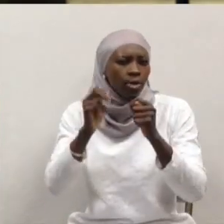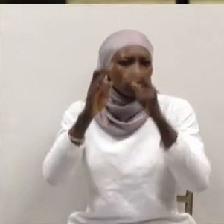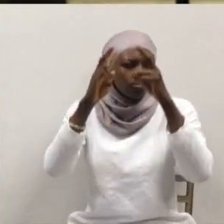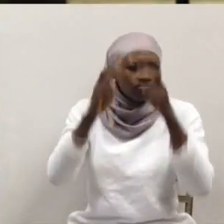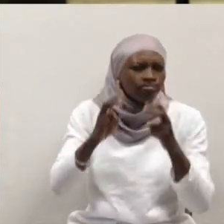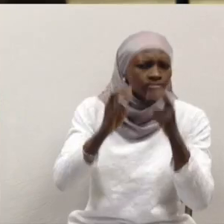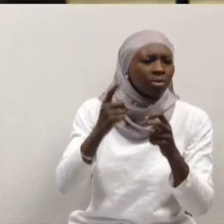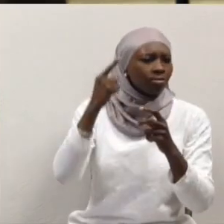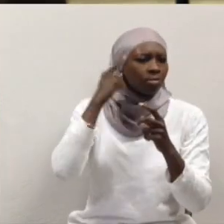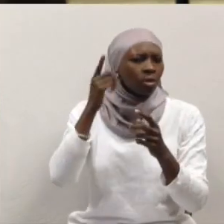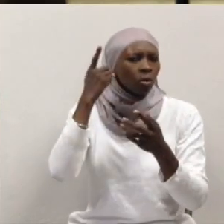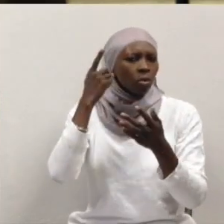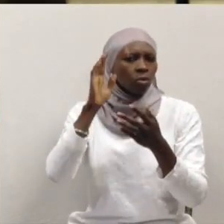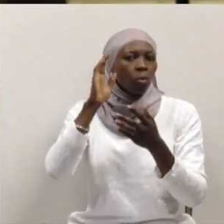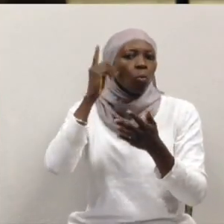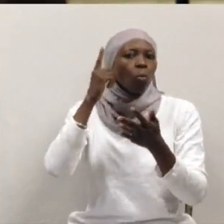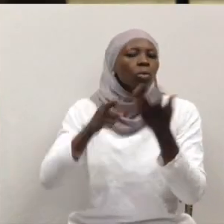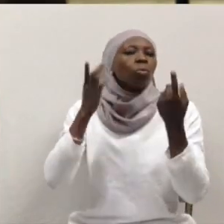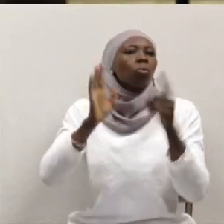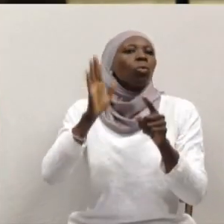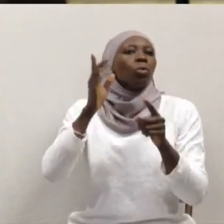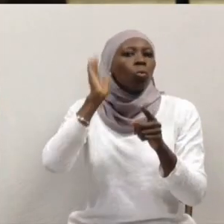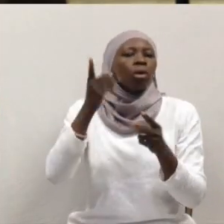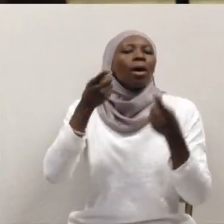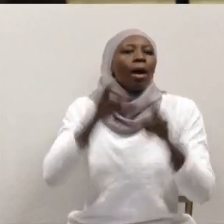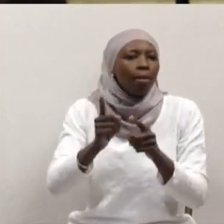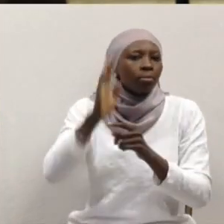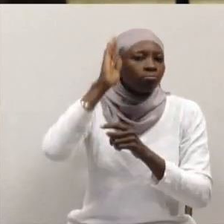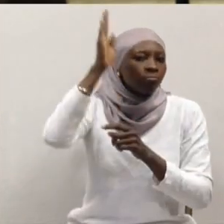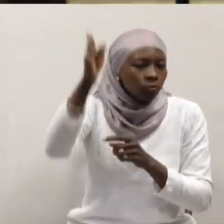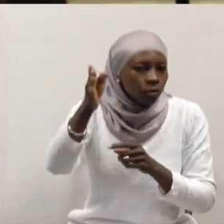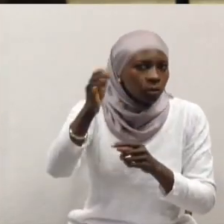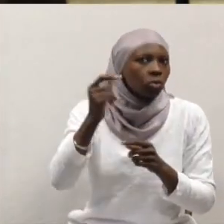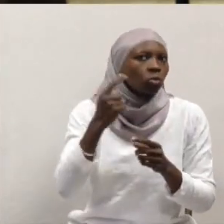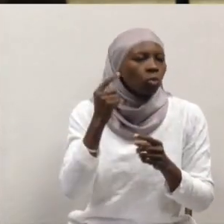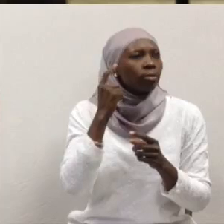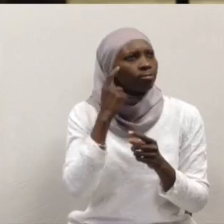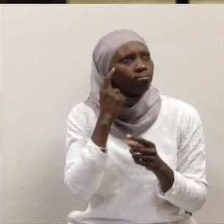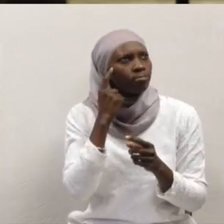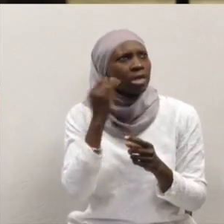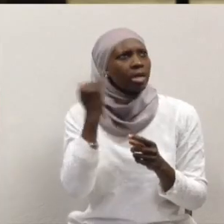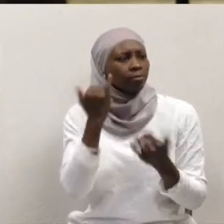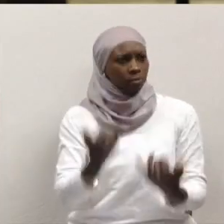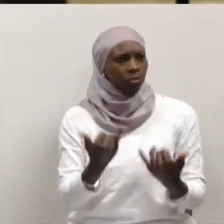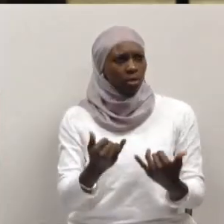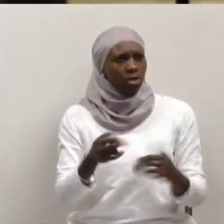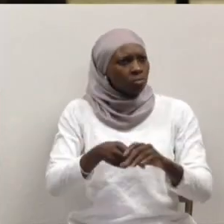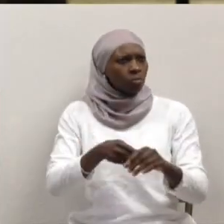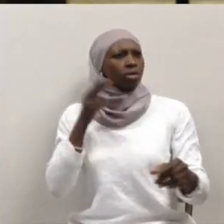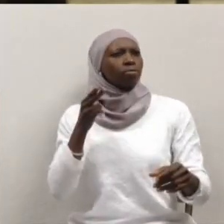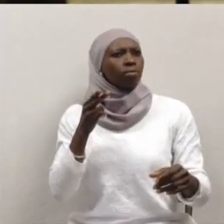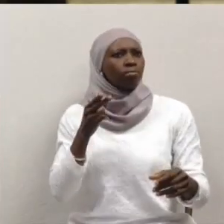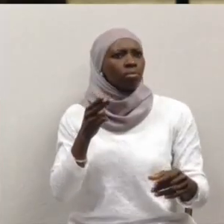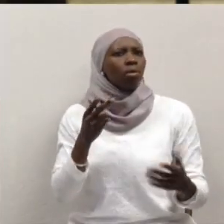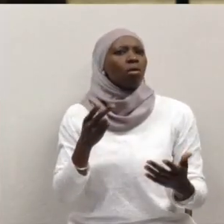days. They would always calculate, if we give up today, then what guarantees that they will not do the